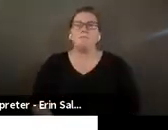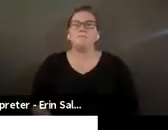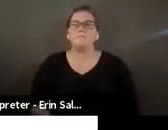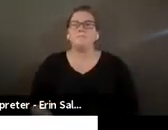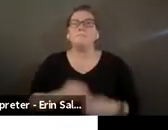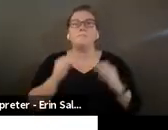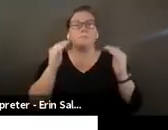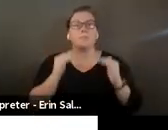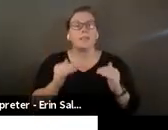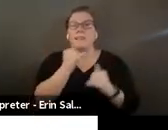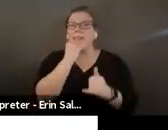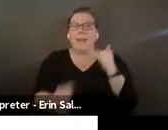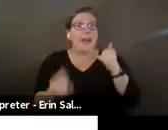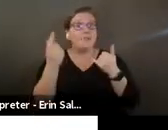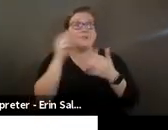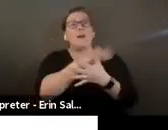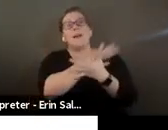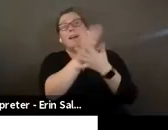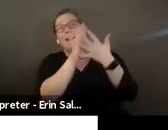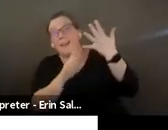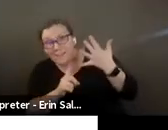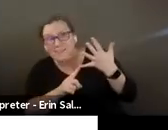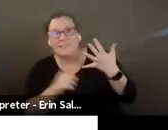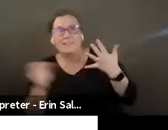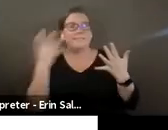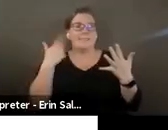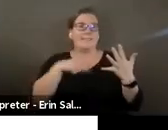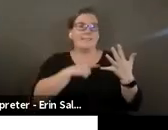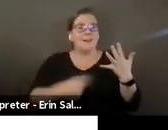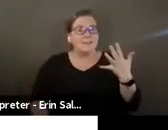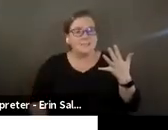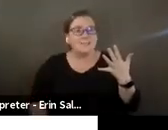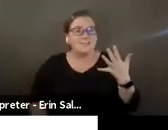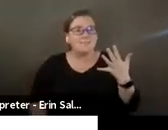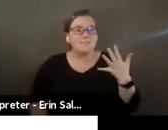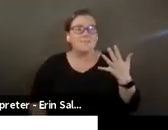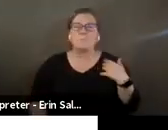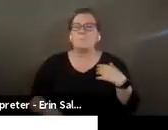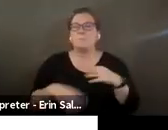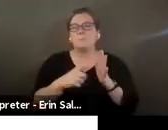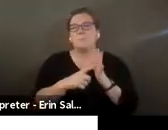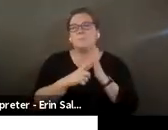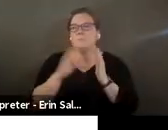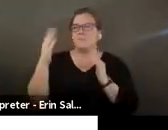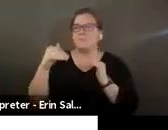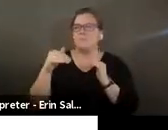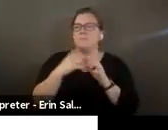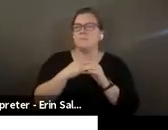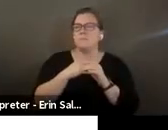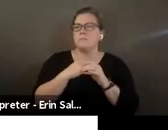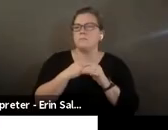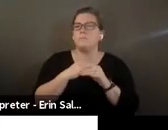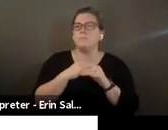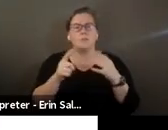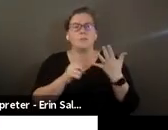The last step is to send it all in to us. And it does take, next slide, Landon.